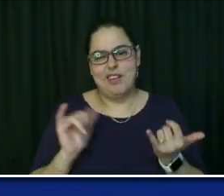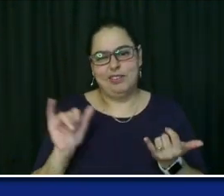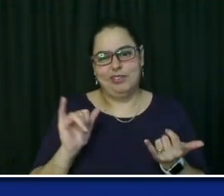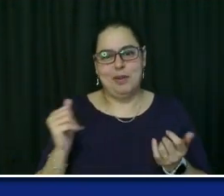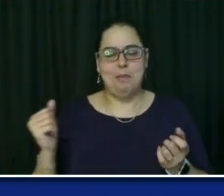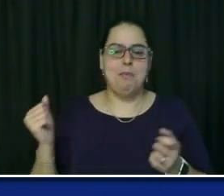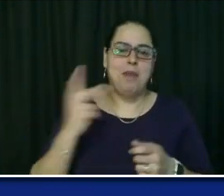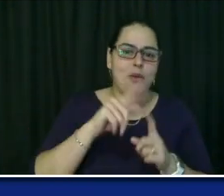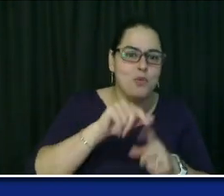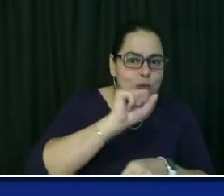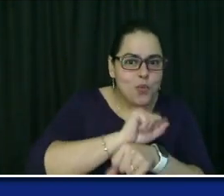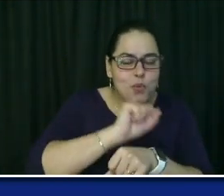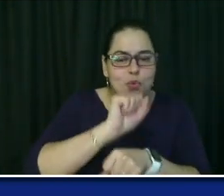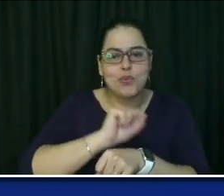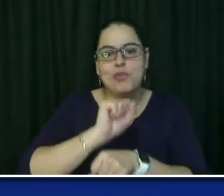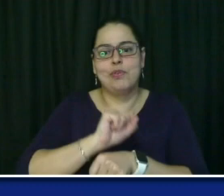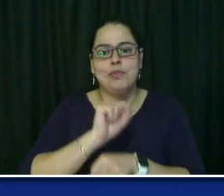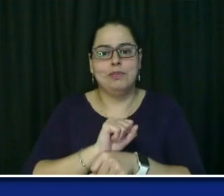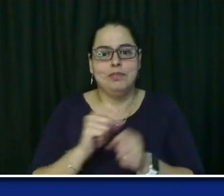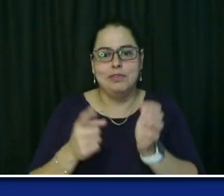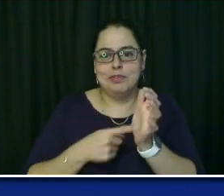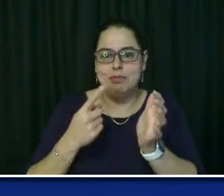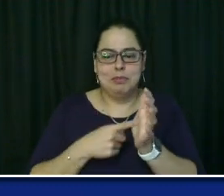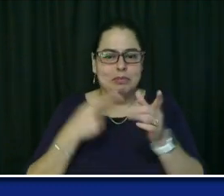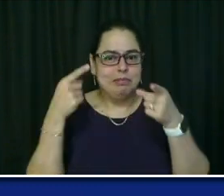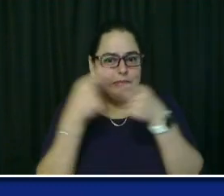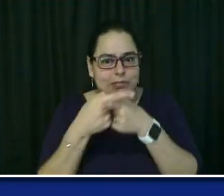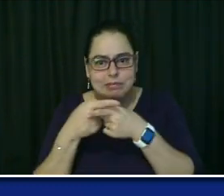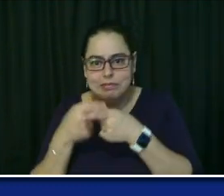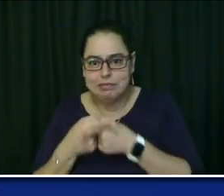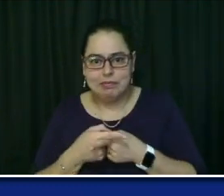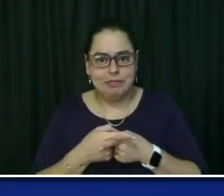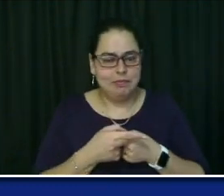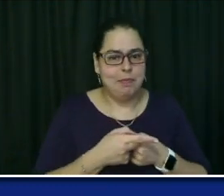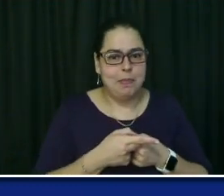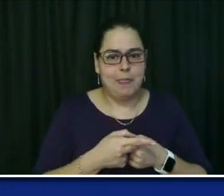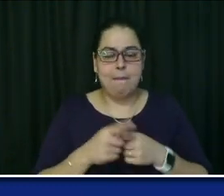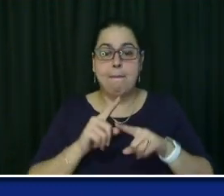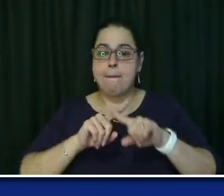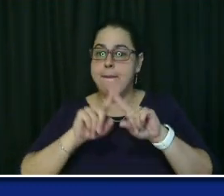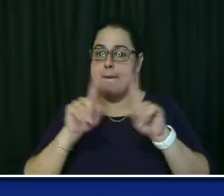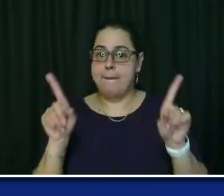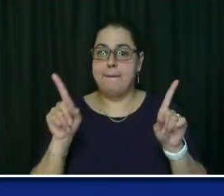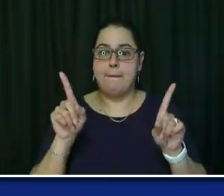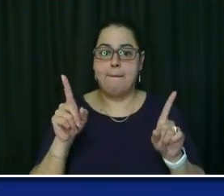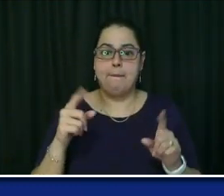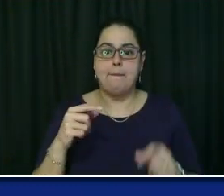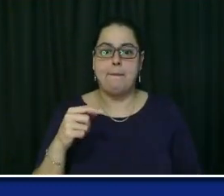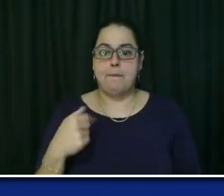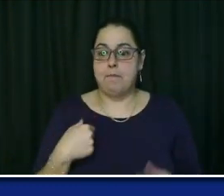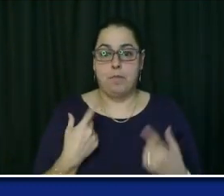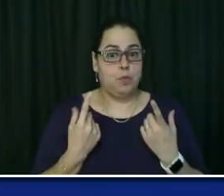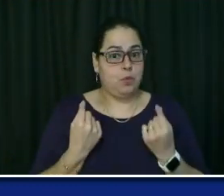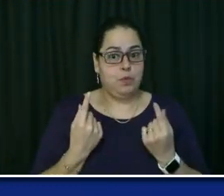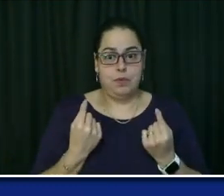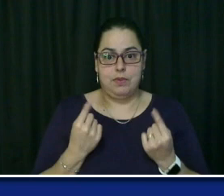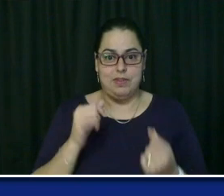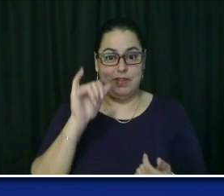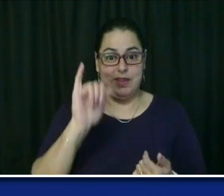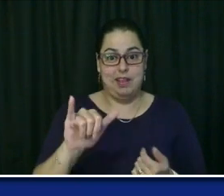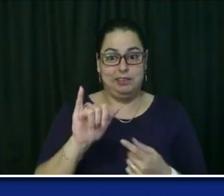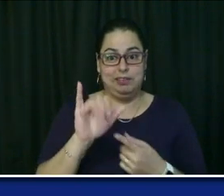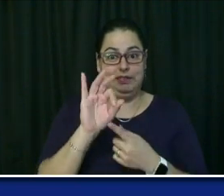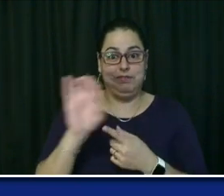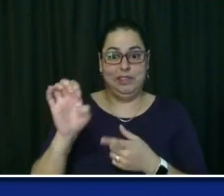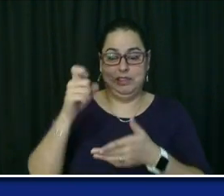open. I waived all permit fees and zoning rules to make outdoor dining work. Made room on sidewalks for waiting areas and other businesses to